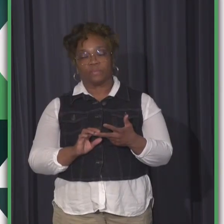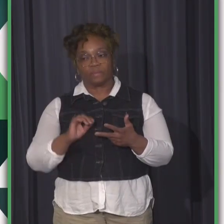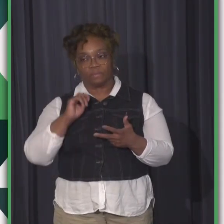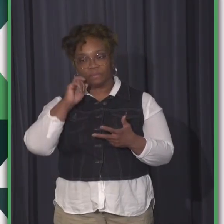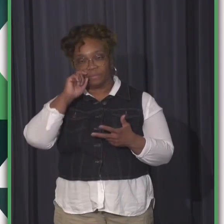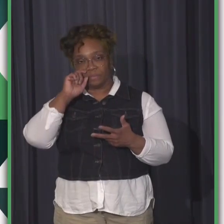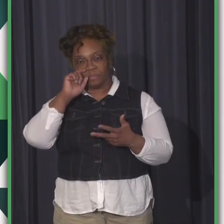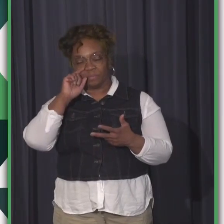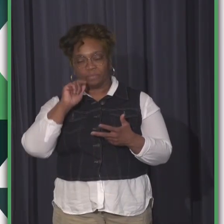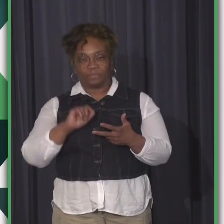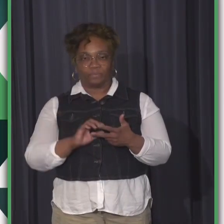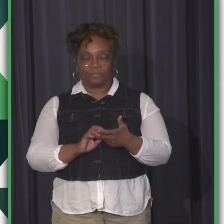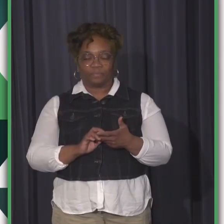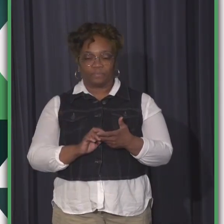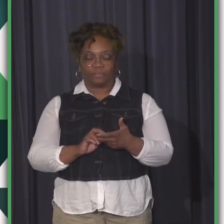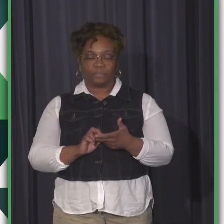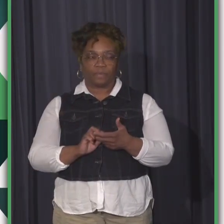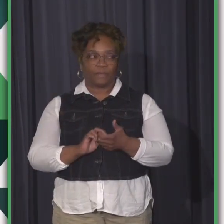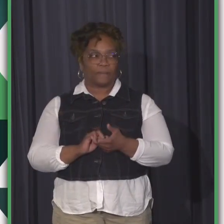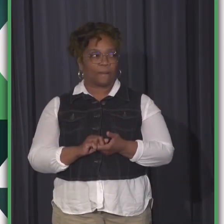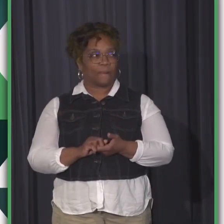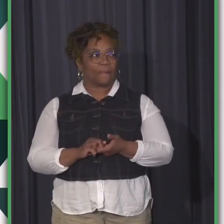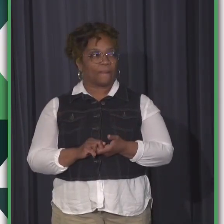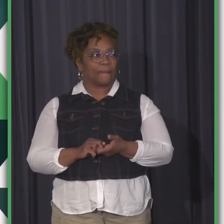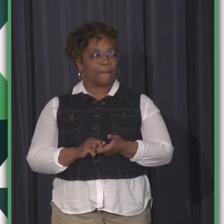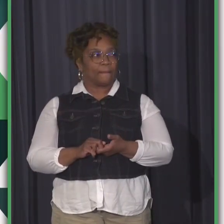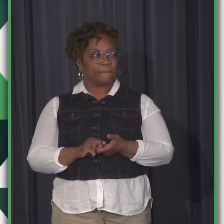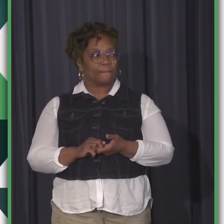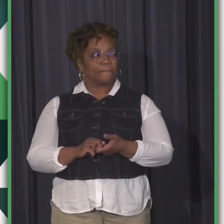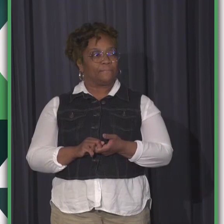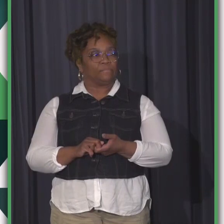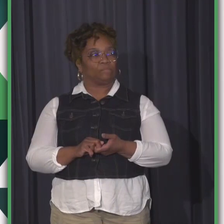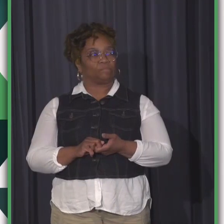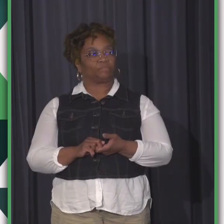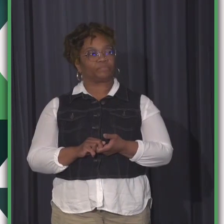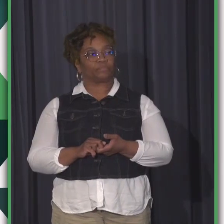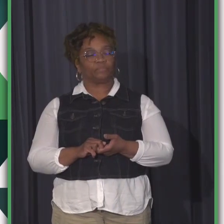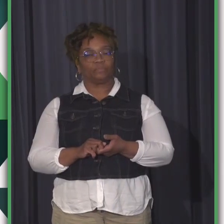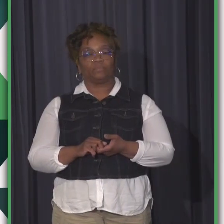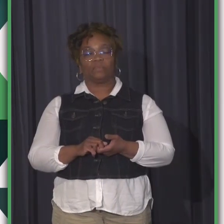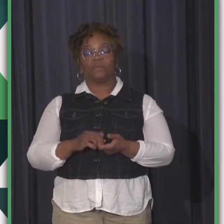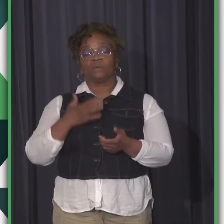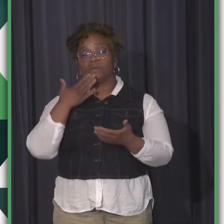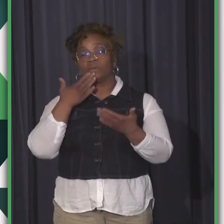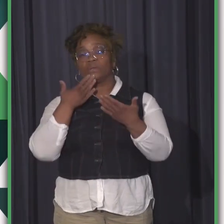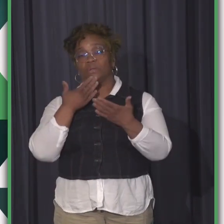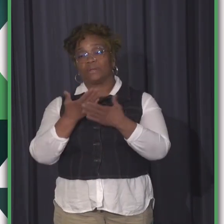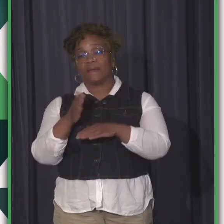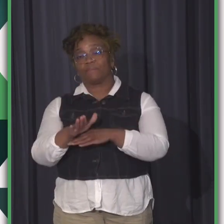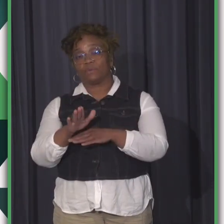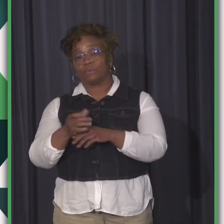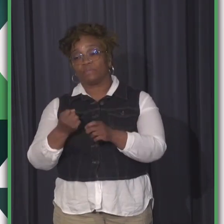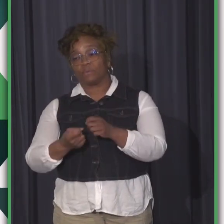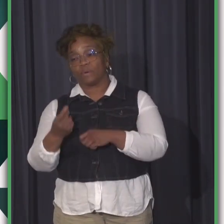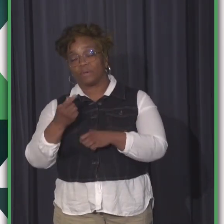Sorry, I should have got up. You all right? Yes. Good afternoon to everyone. Good